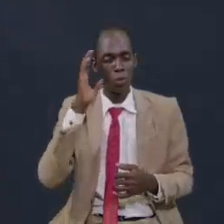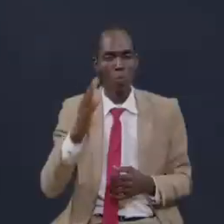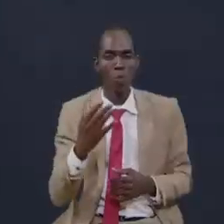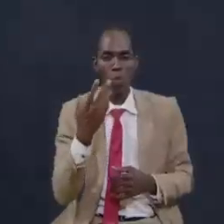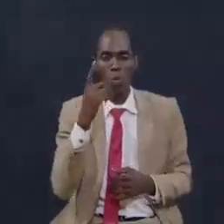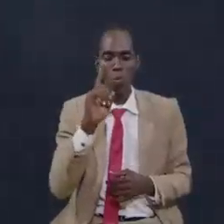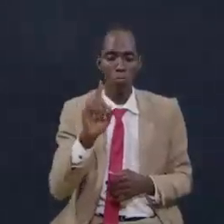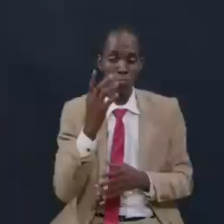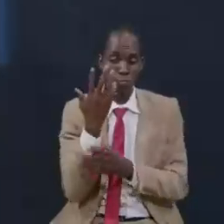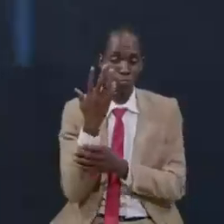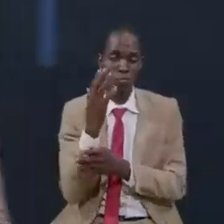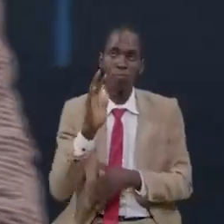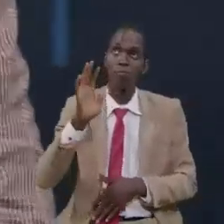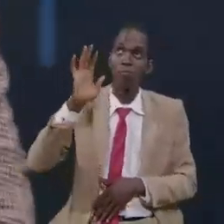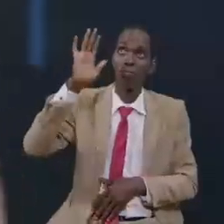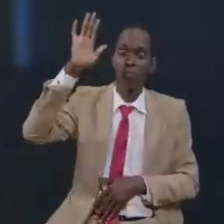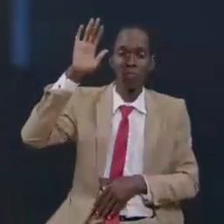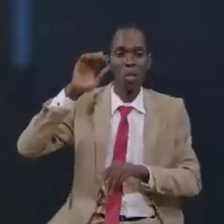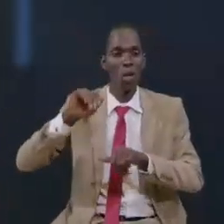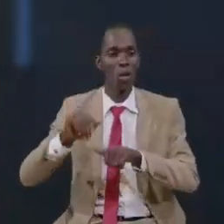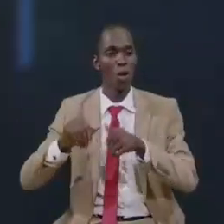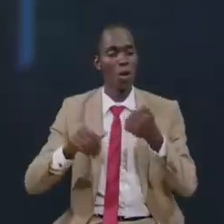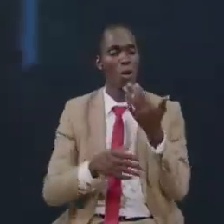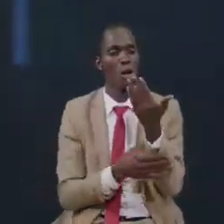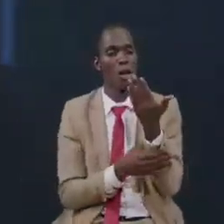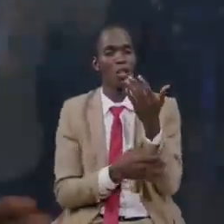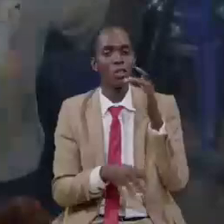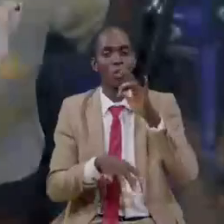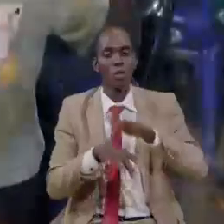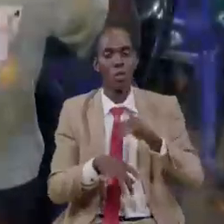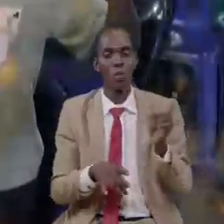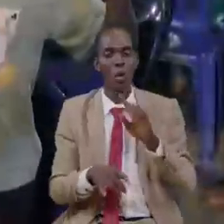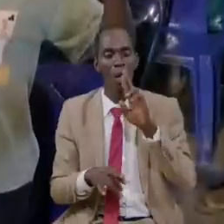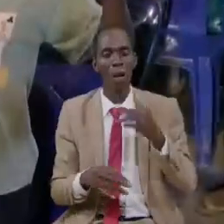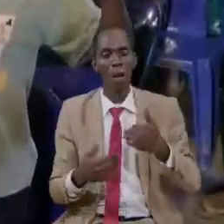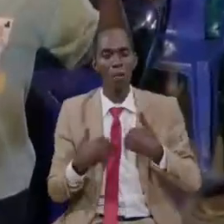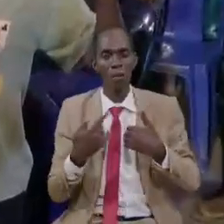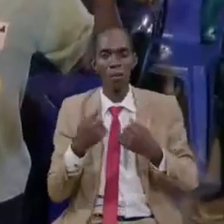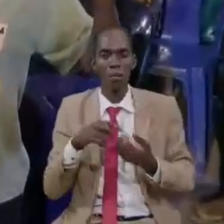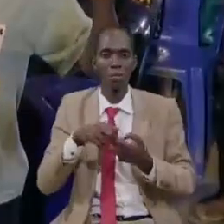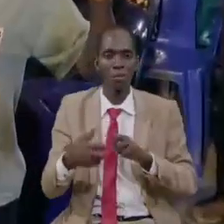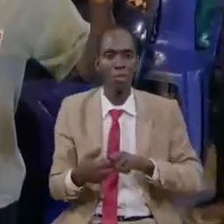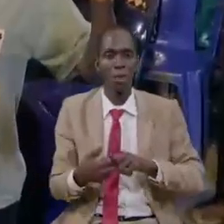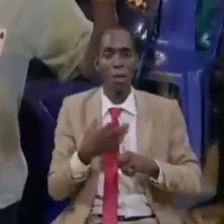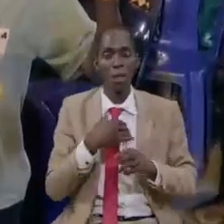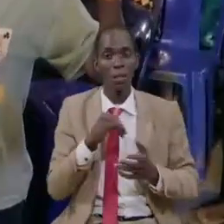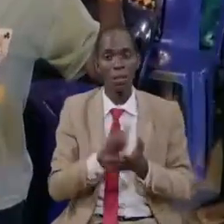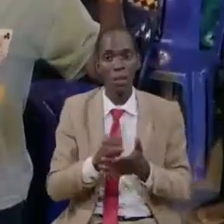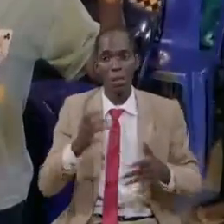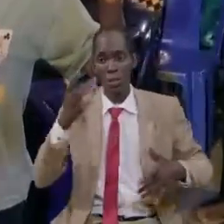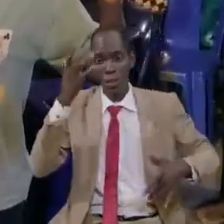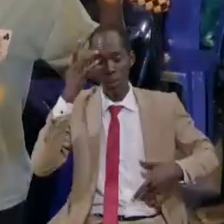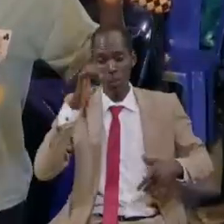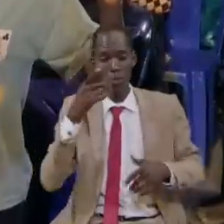hand where you have the challenge. And that sickness you see now,